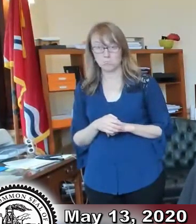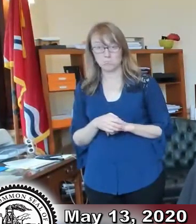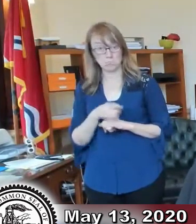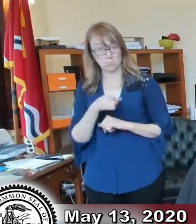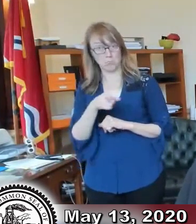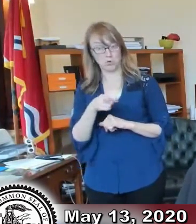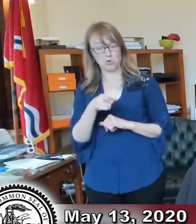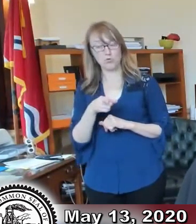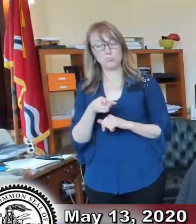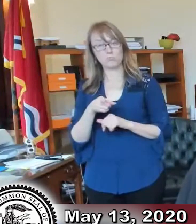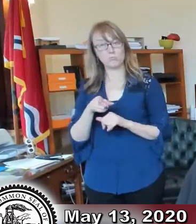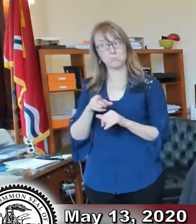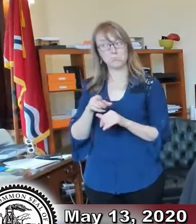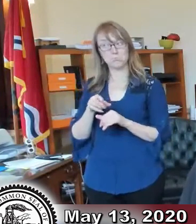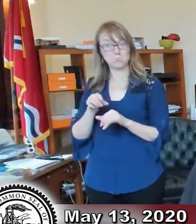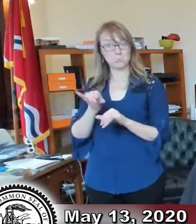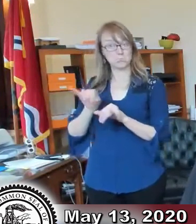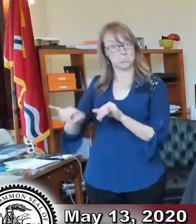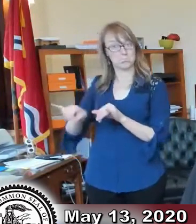make sure that you